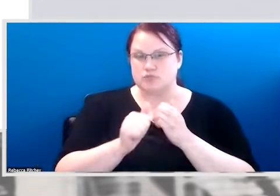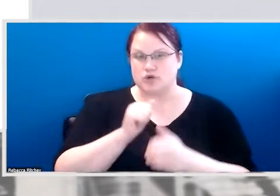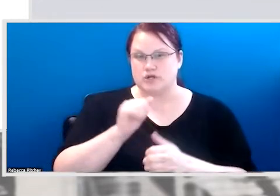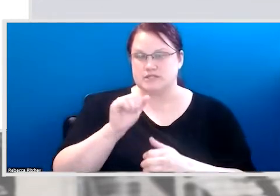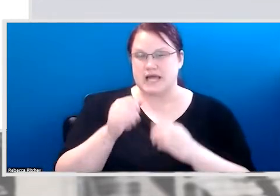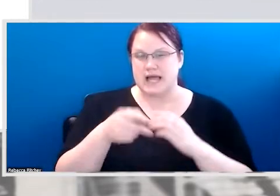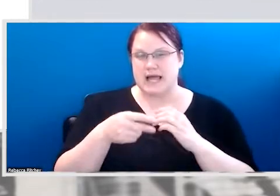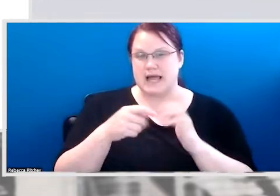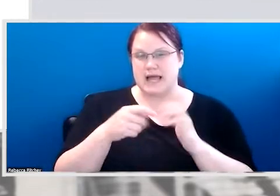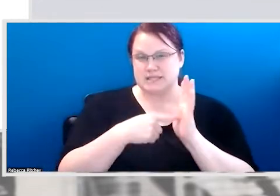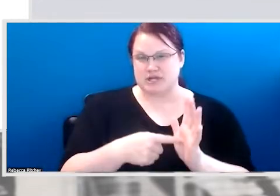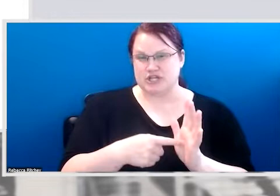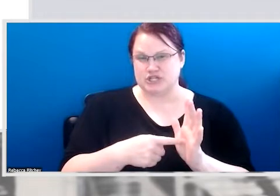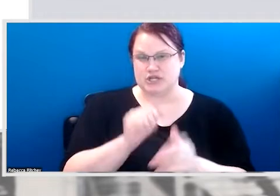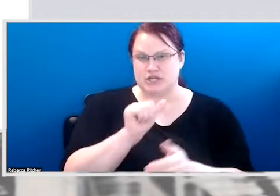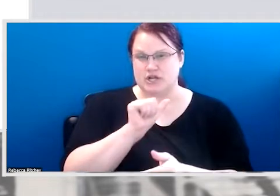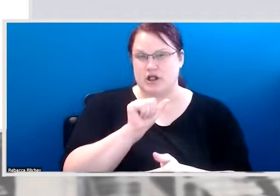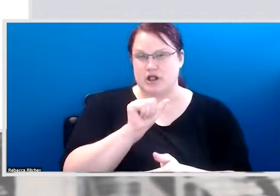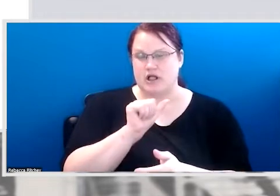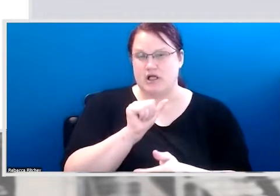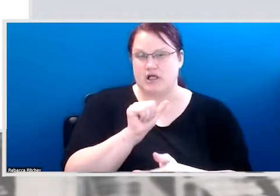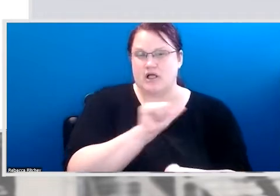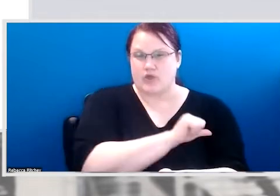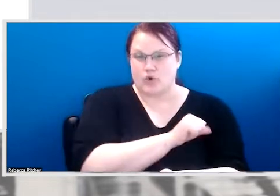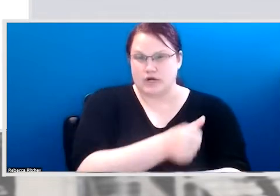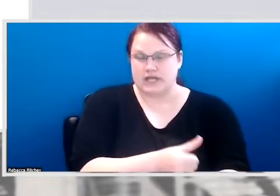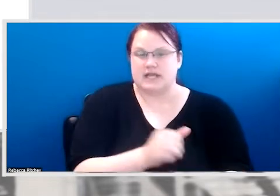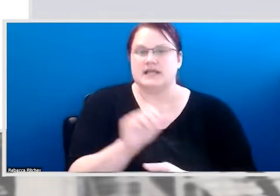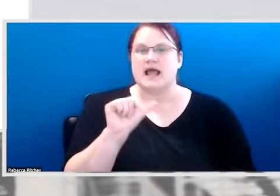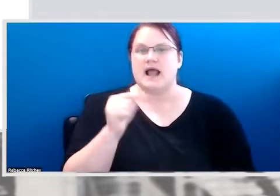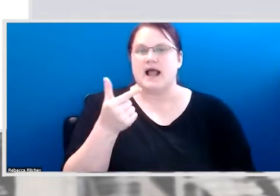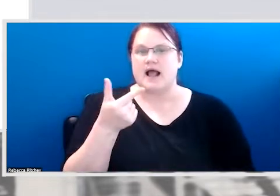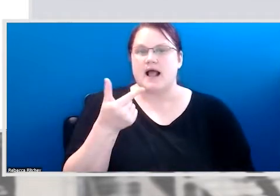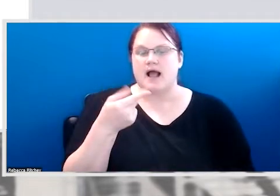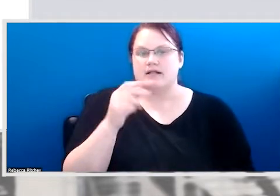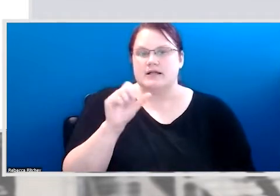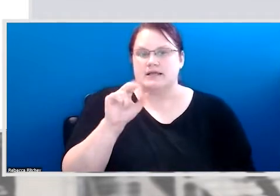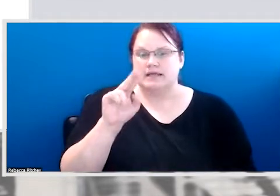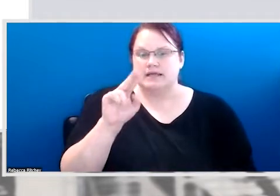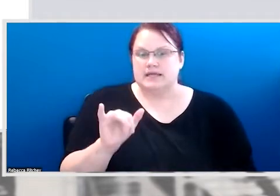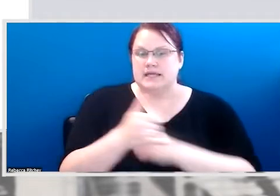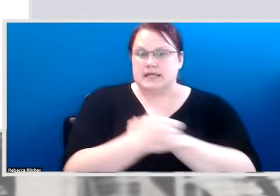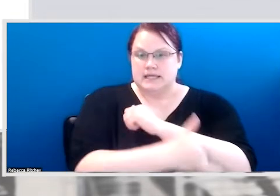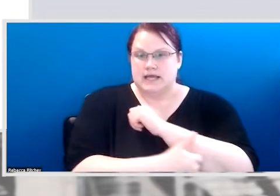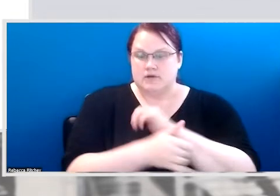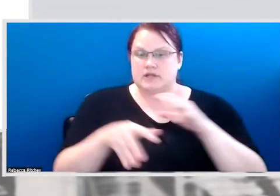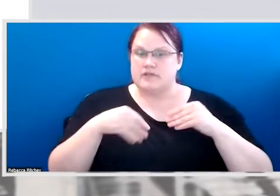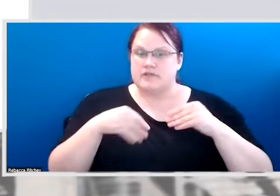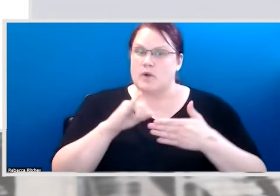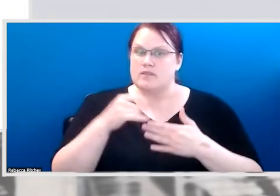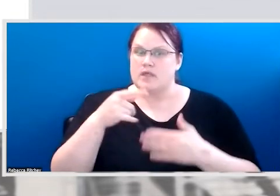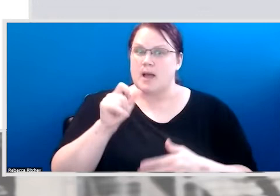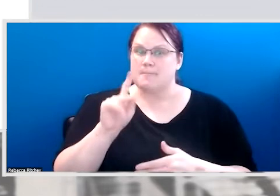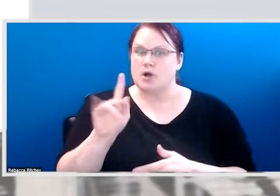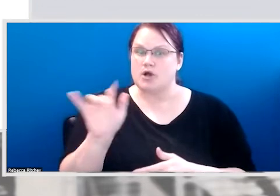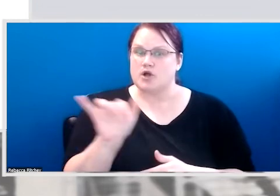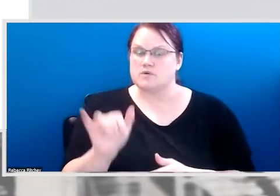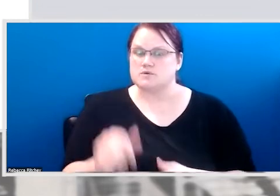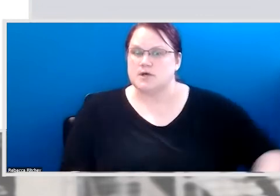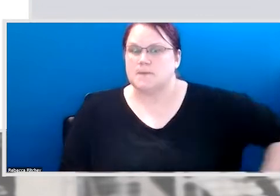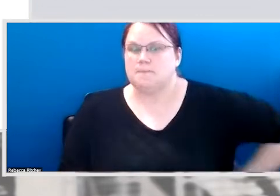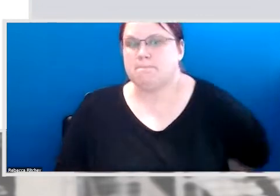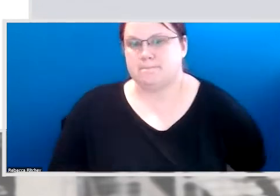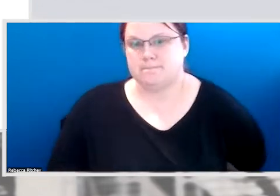Authority of Pittsburgh and Allegheny County. So the group that owns the stadiums, they actually own that park as well. When it